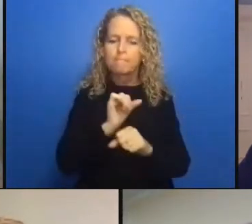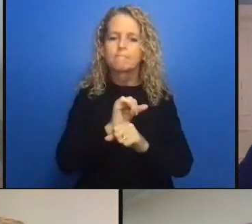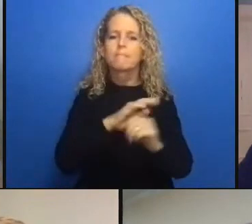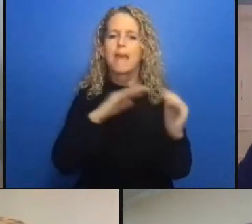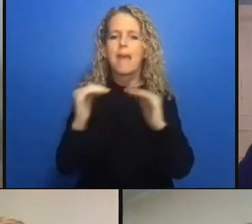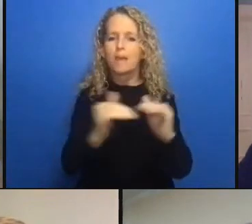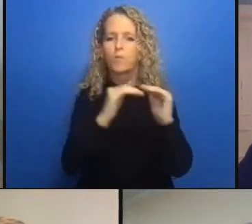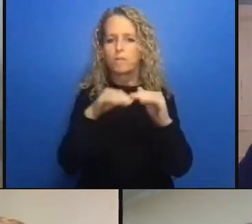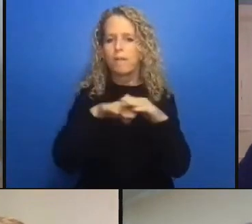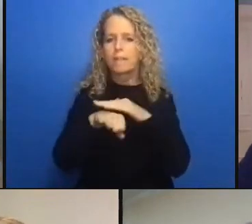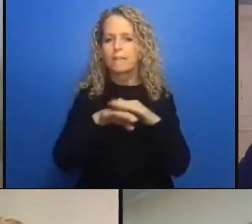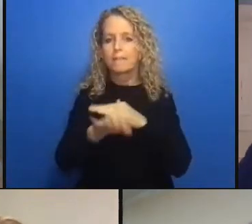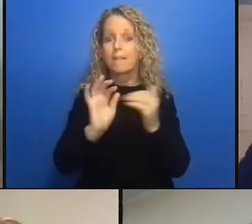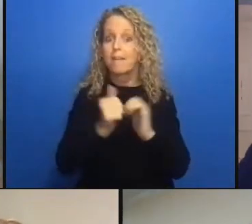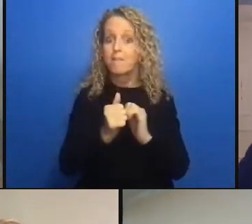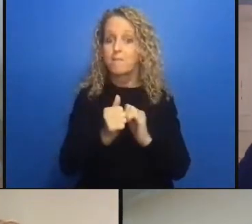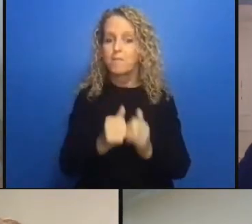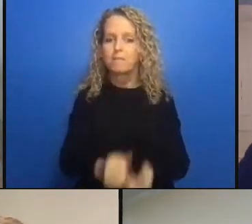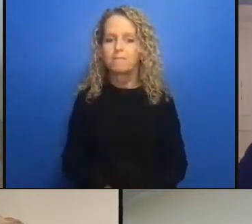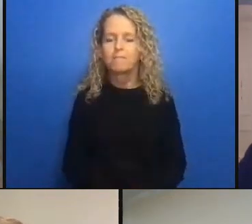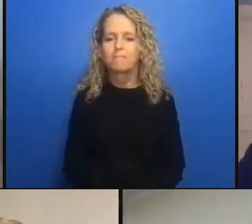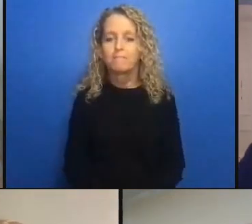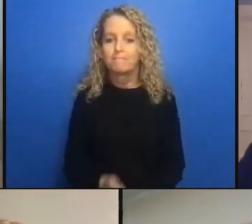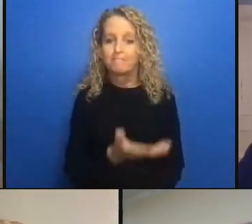Back to you, Bruce.